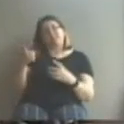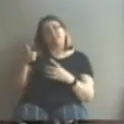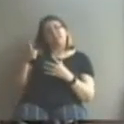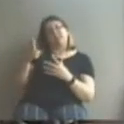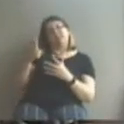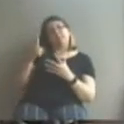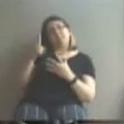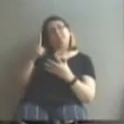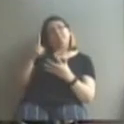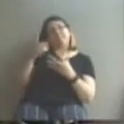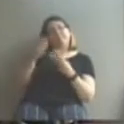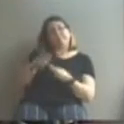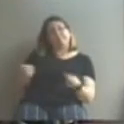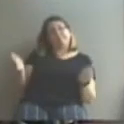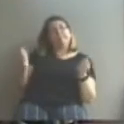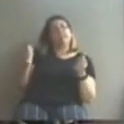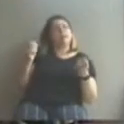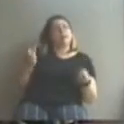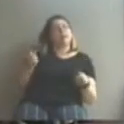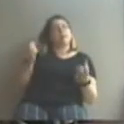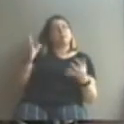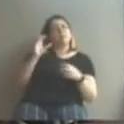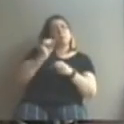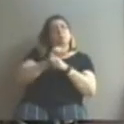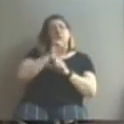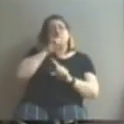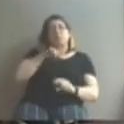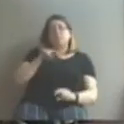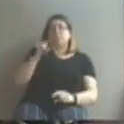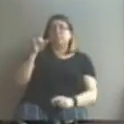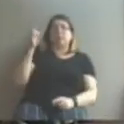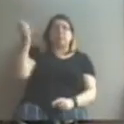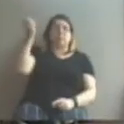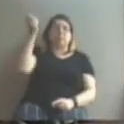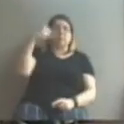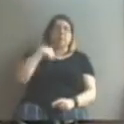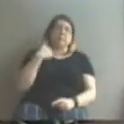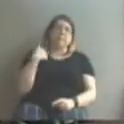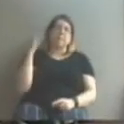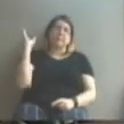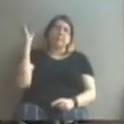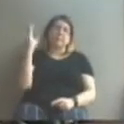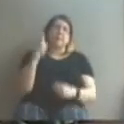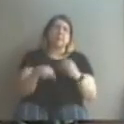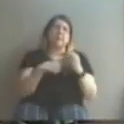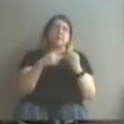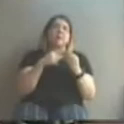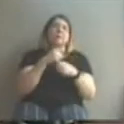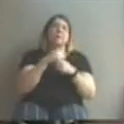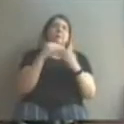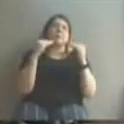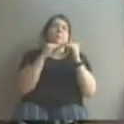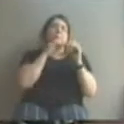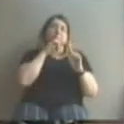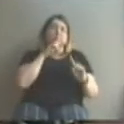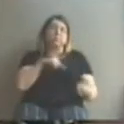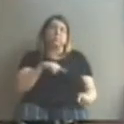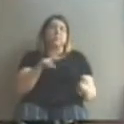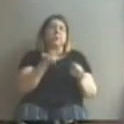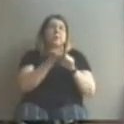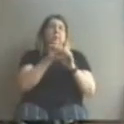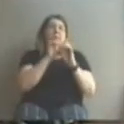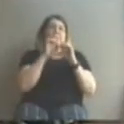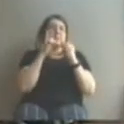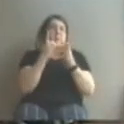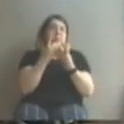attack is the amount of work orders that are just out there. I've got a presentation in a little bit about being more responsive as a